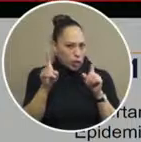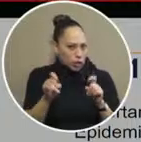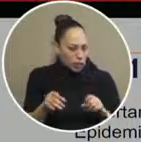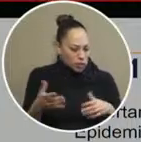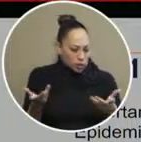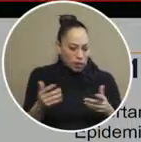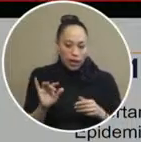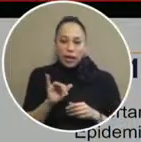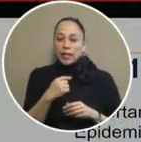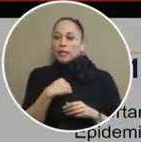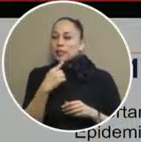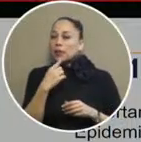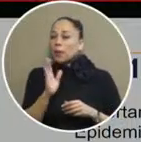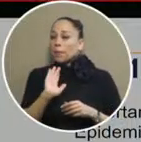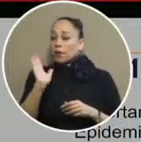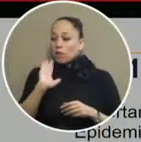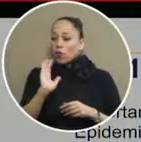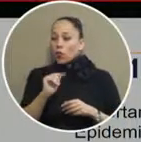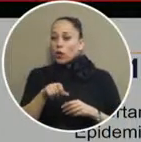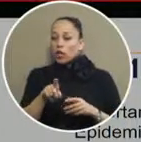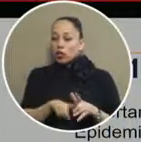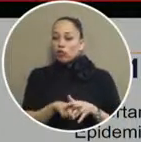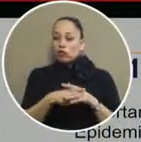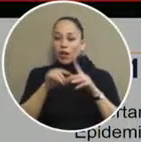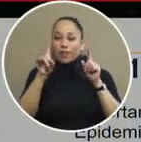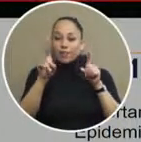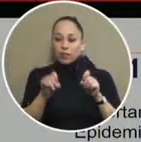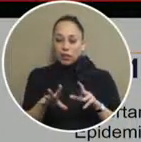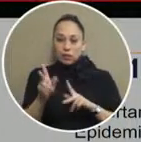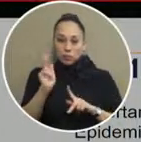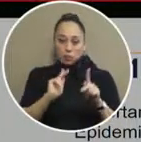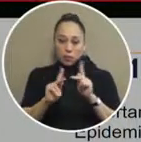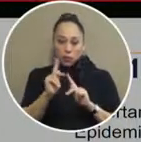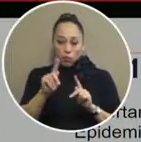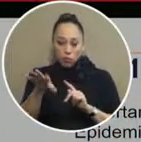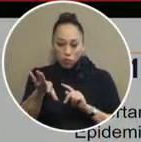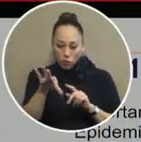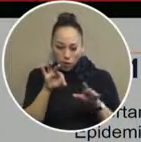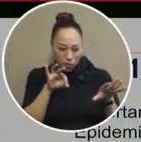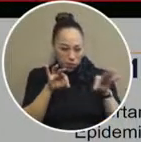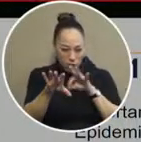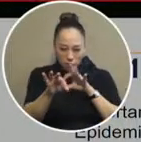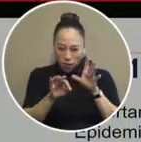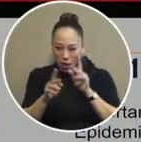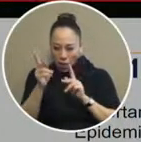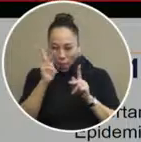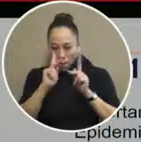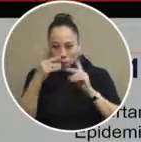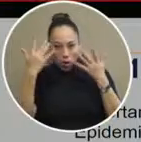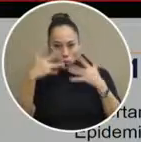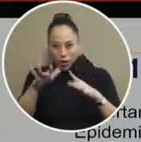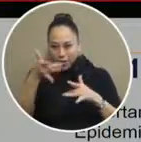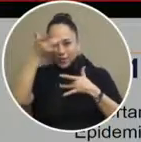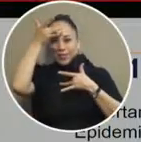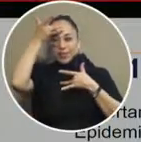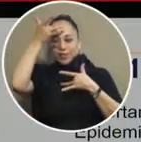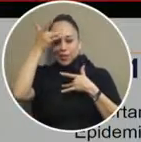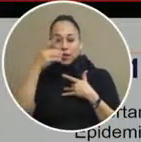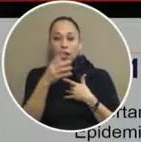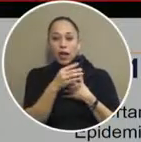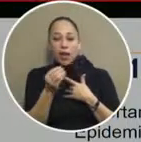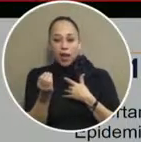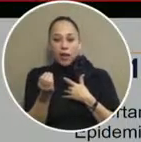as we mentioned before, we need to start testing people to find those that have the virus or that are infected.